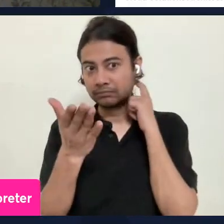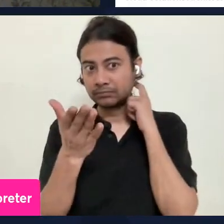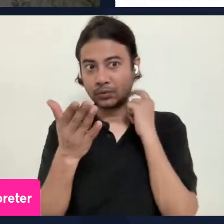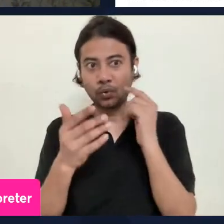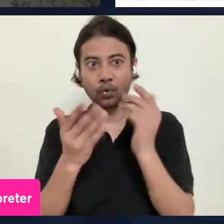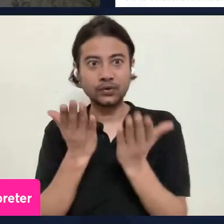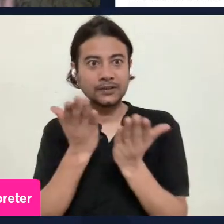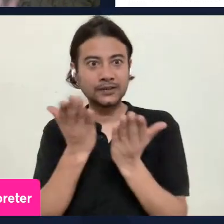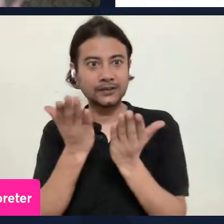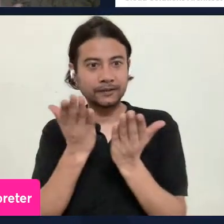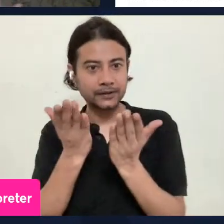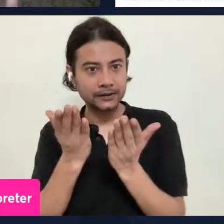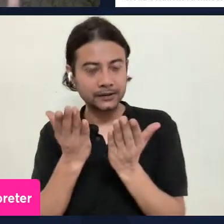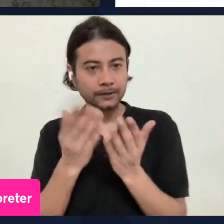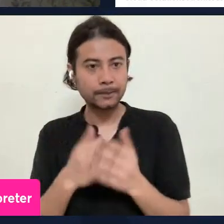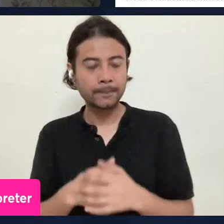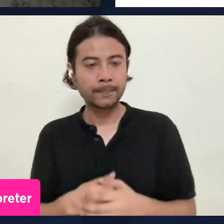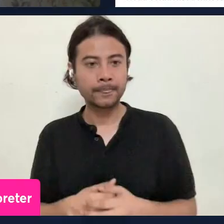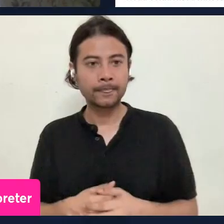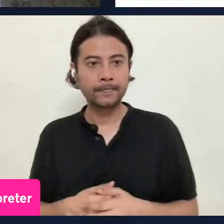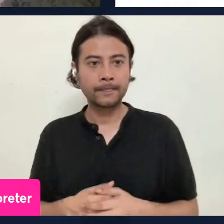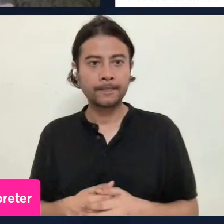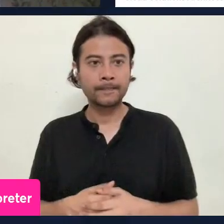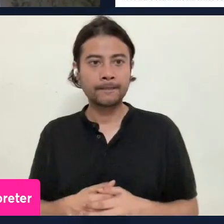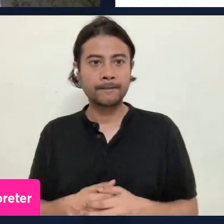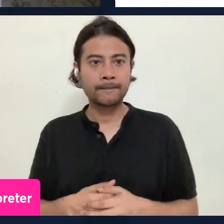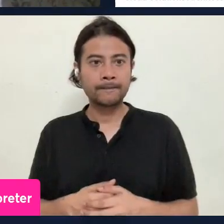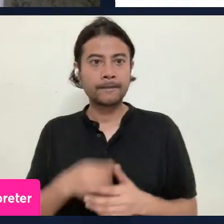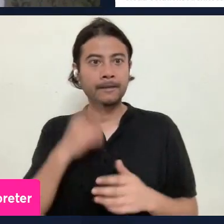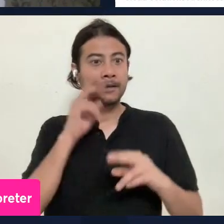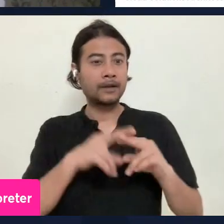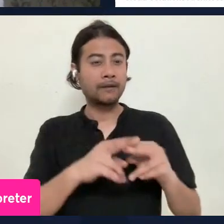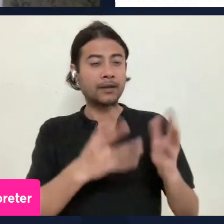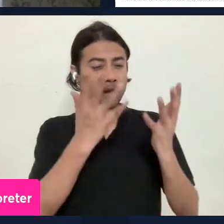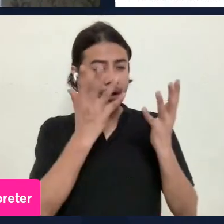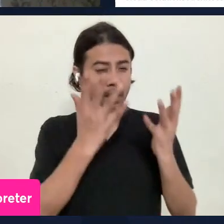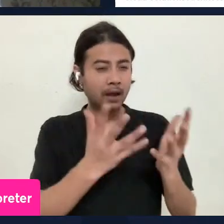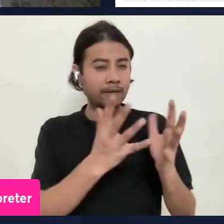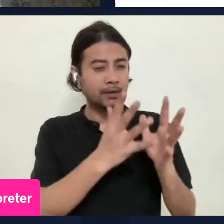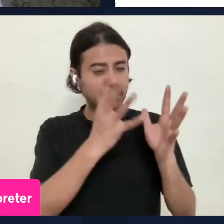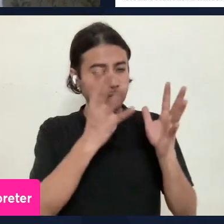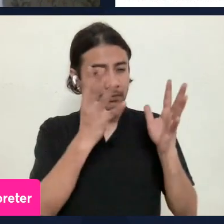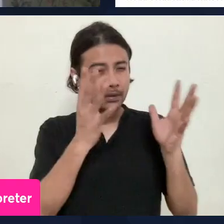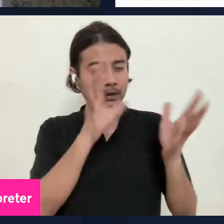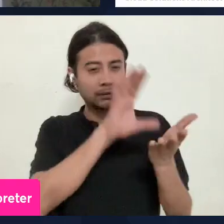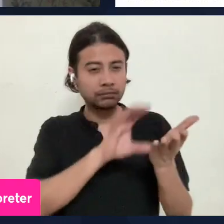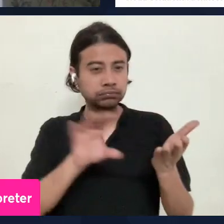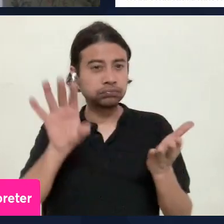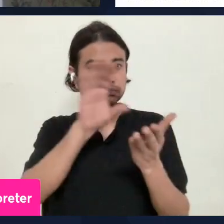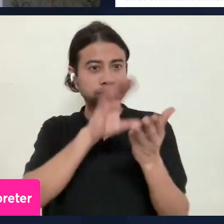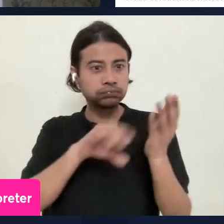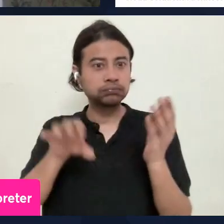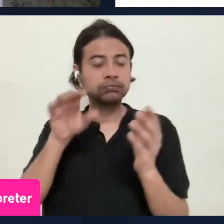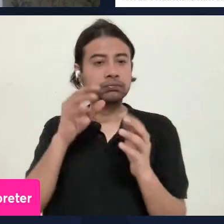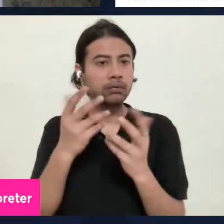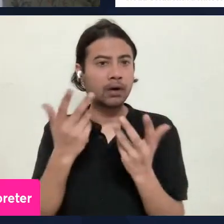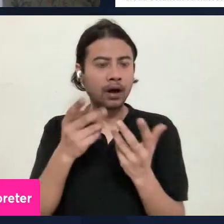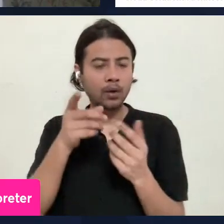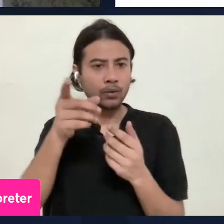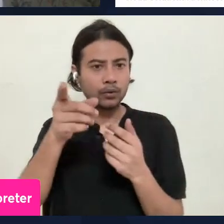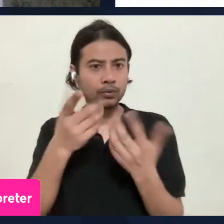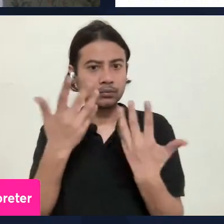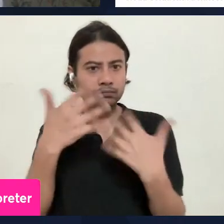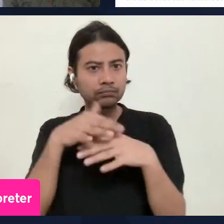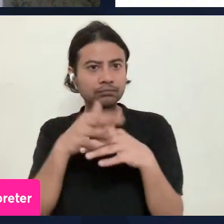streamlined the large scale data migrations and how it has impacted all now? So the